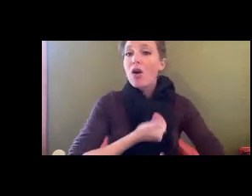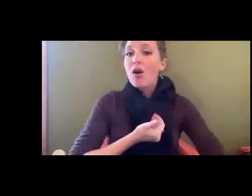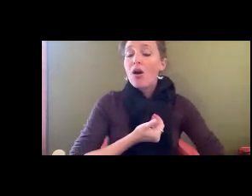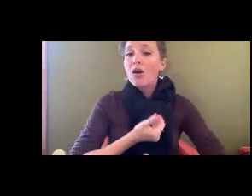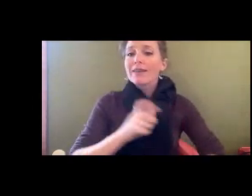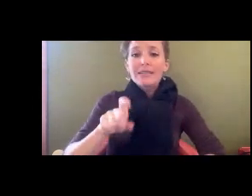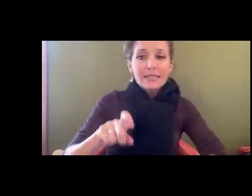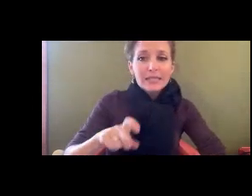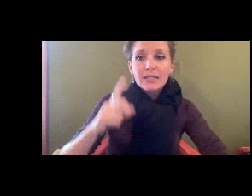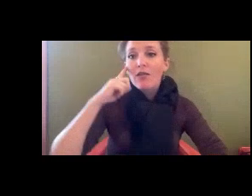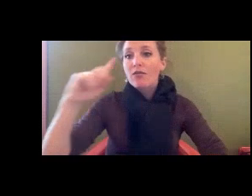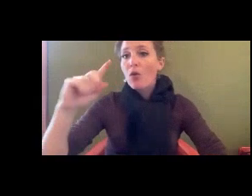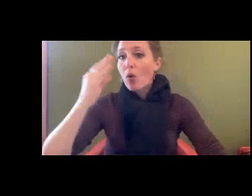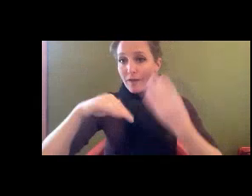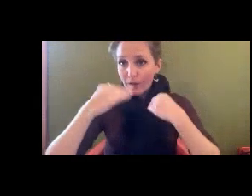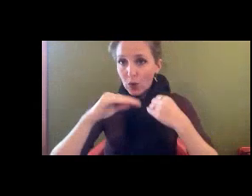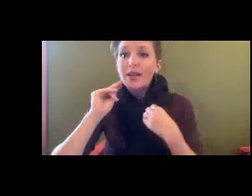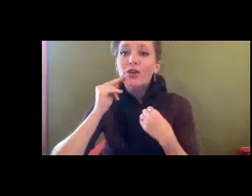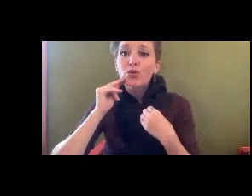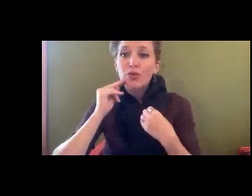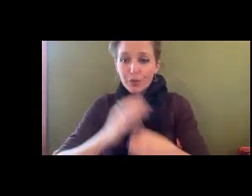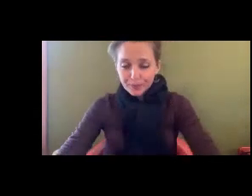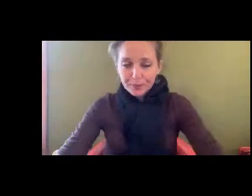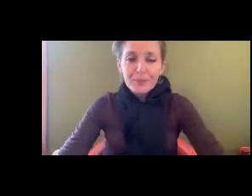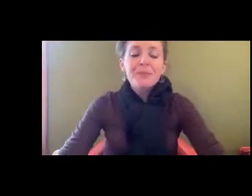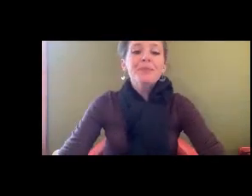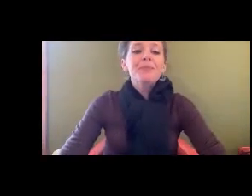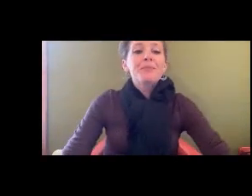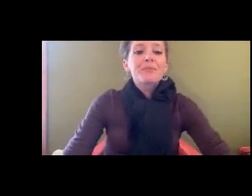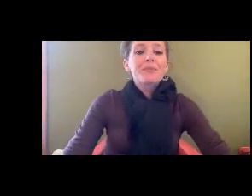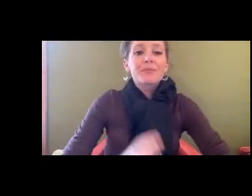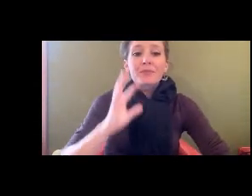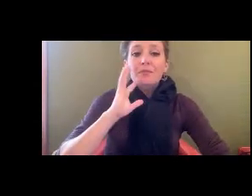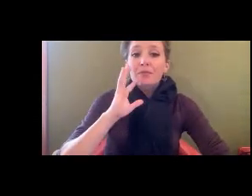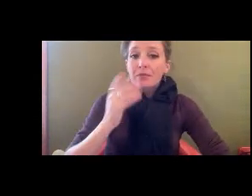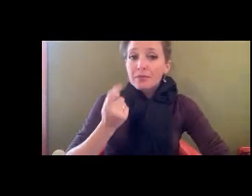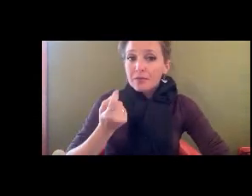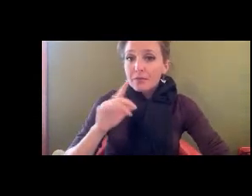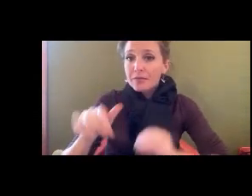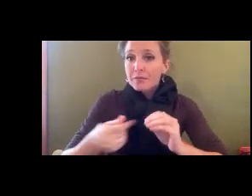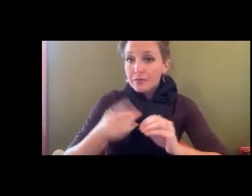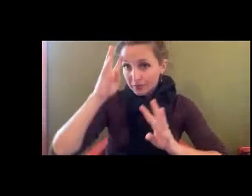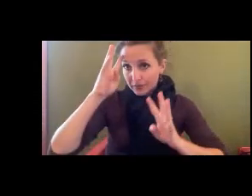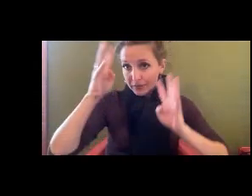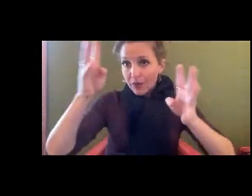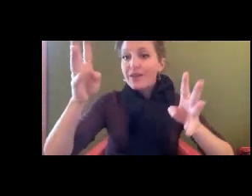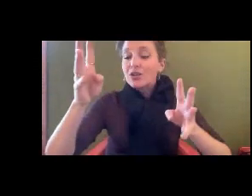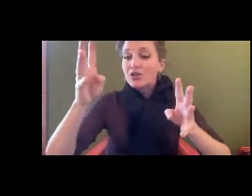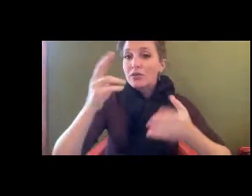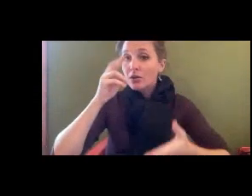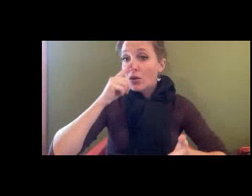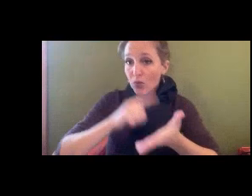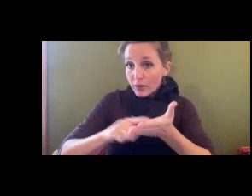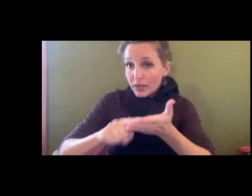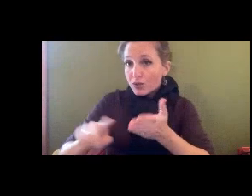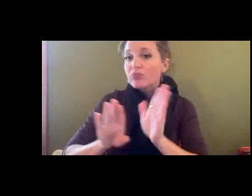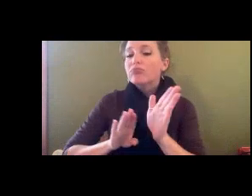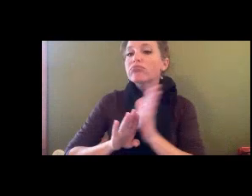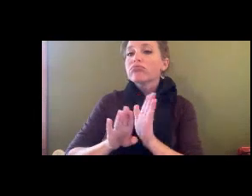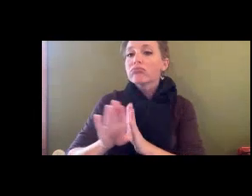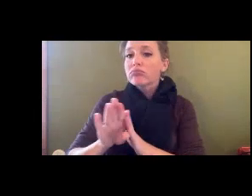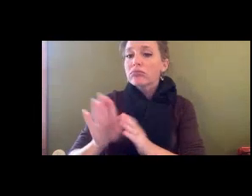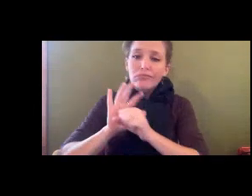needs of food and nutrition. We're going to talk a little bit about the innovation and research and development that are the drivers